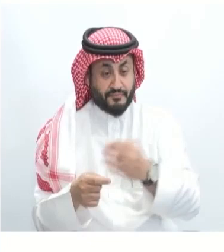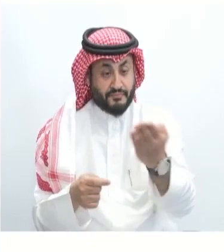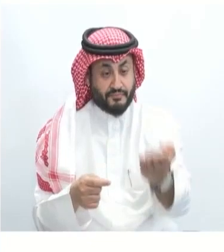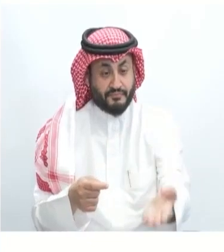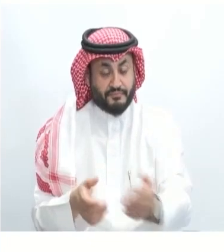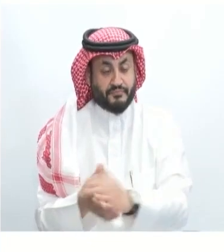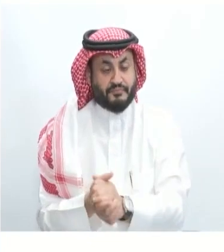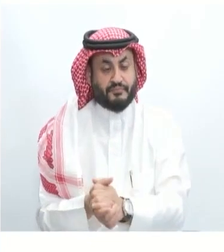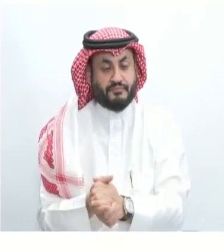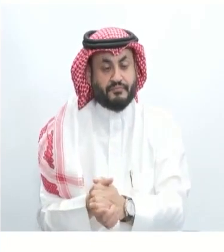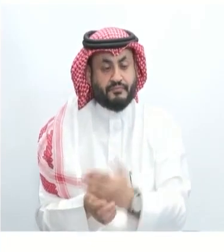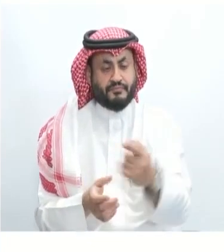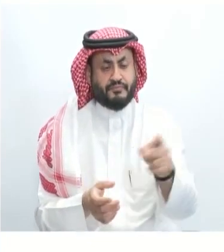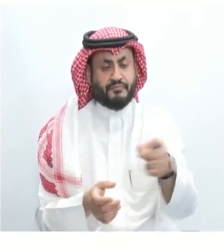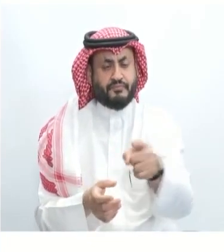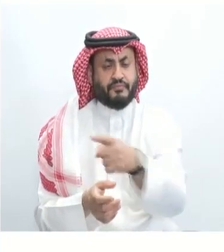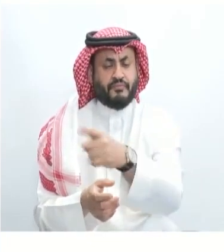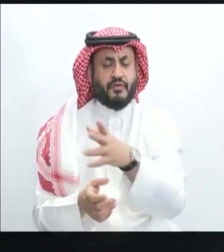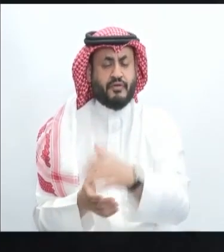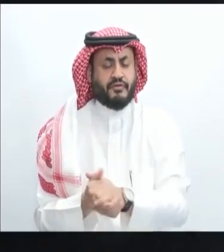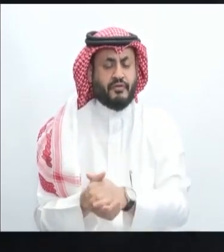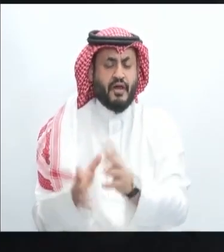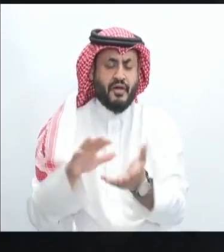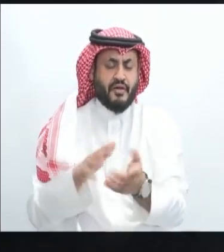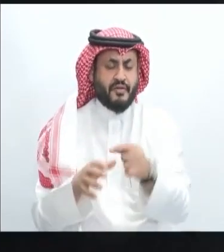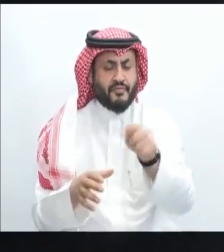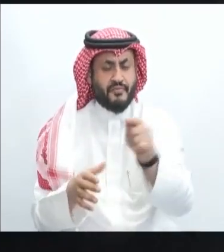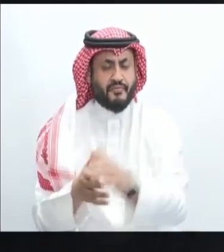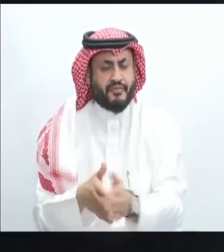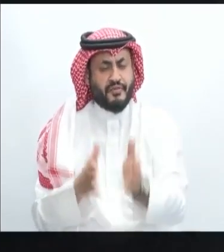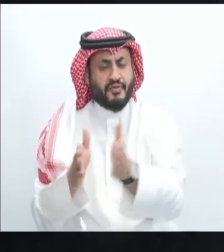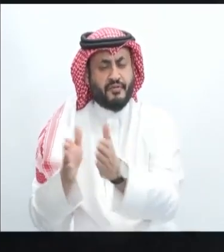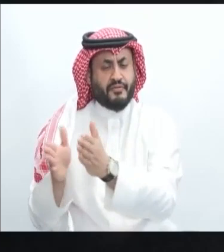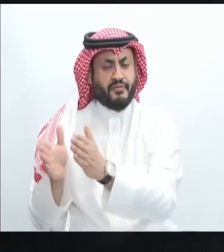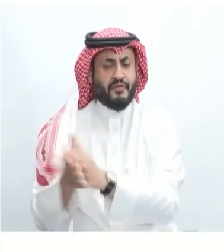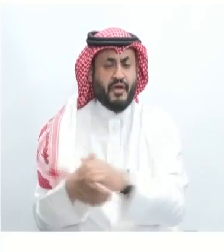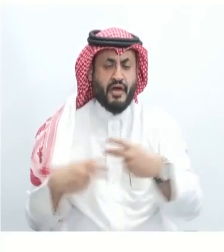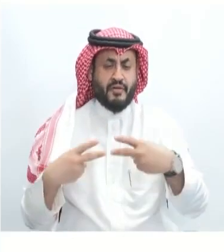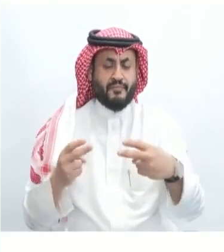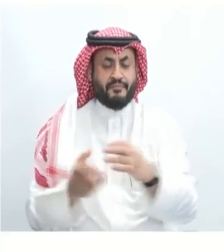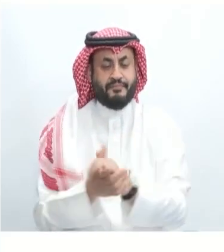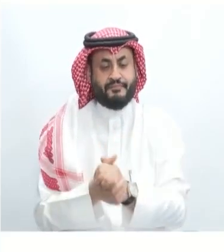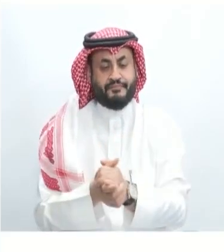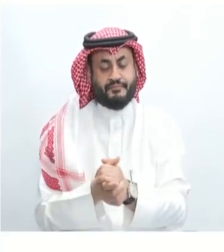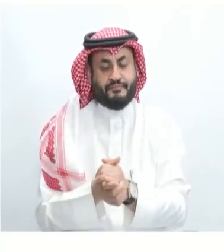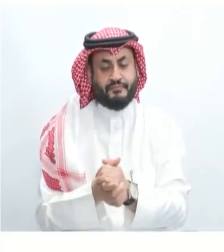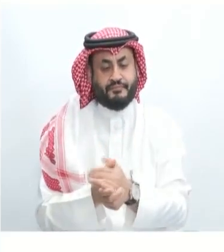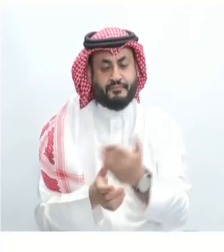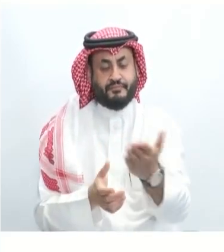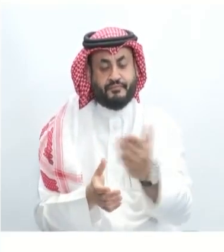breakfast, then you put a tick mark here. If you sometimes eating breakfast, then you should